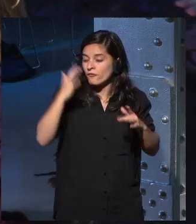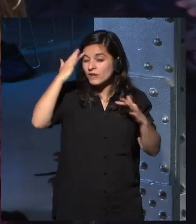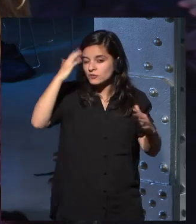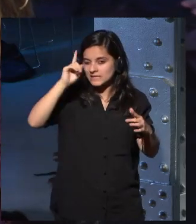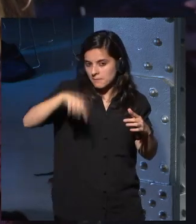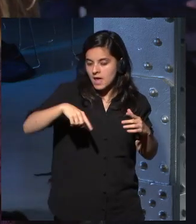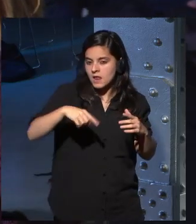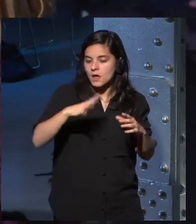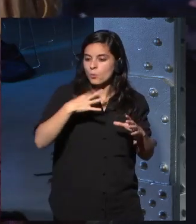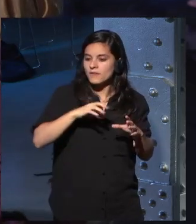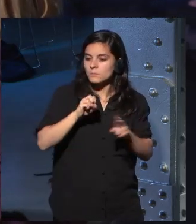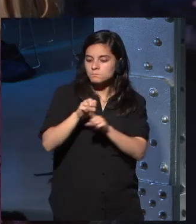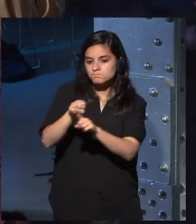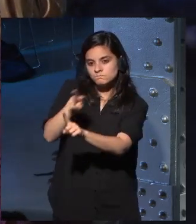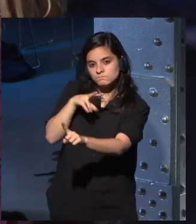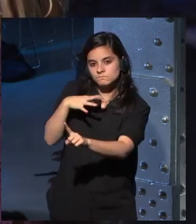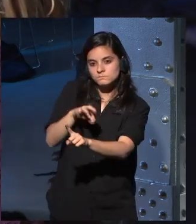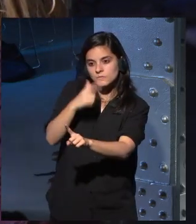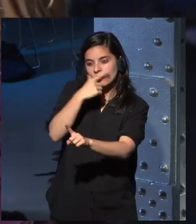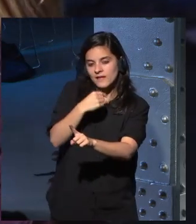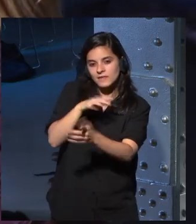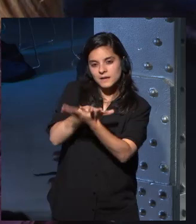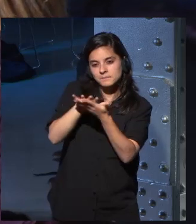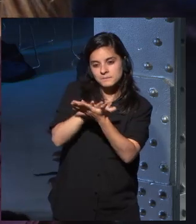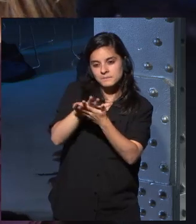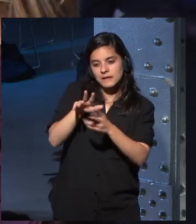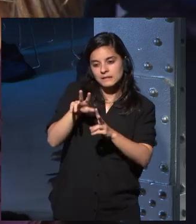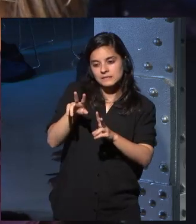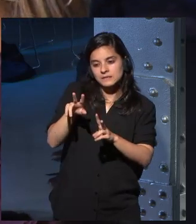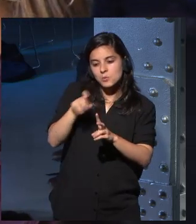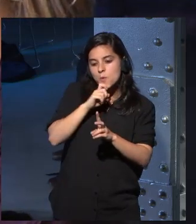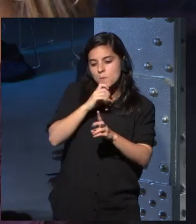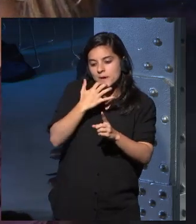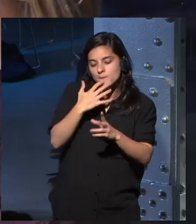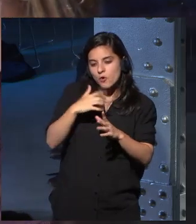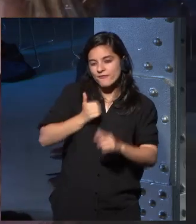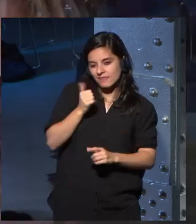addressed adequately in the medium of fiction?